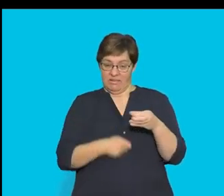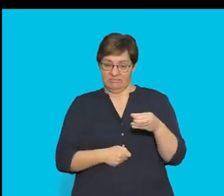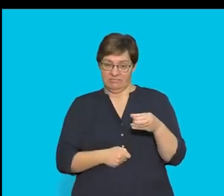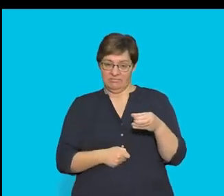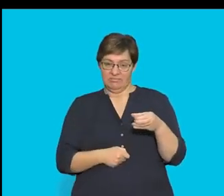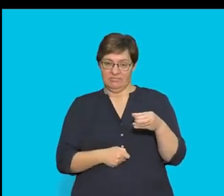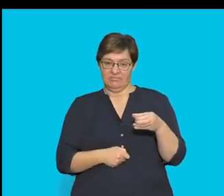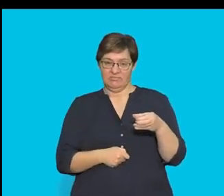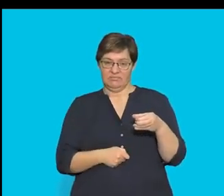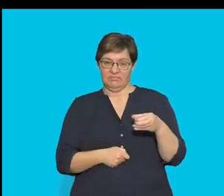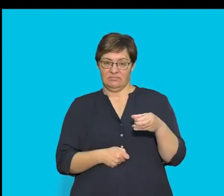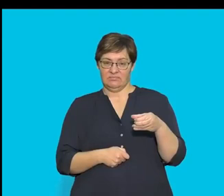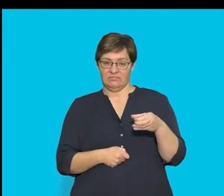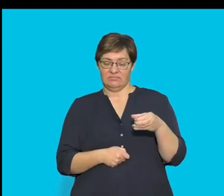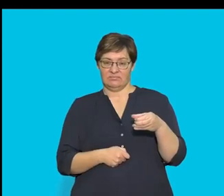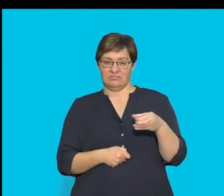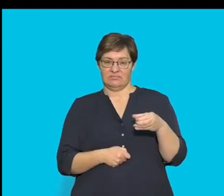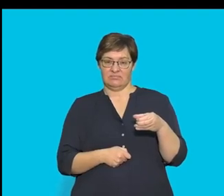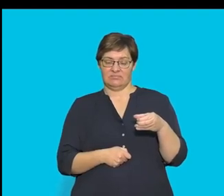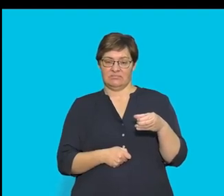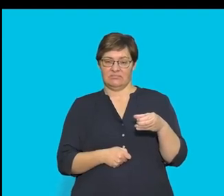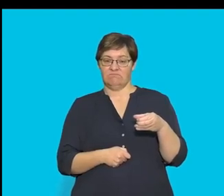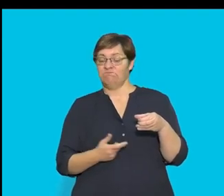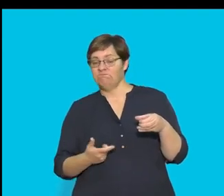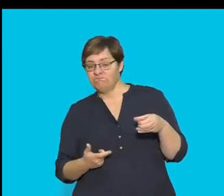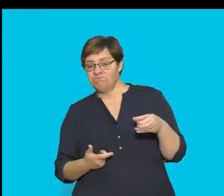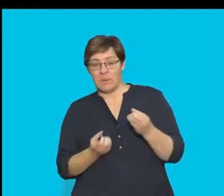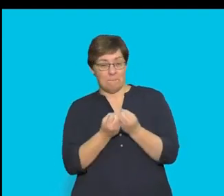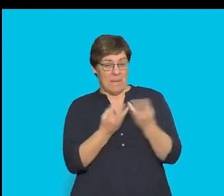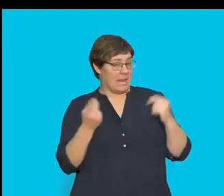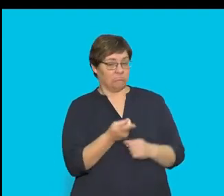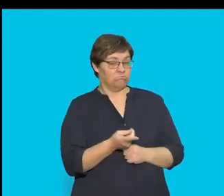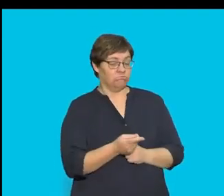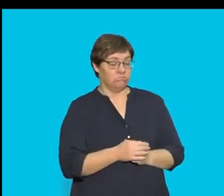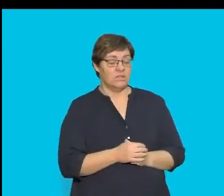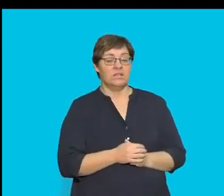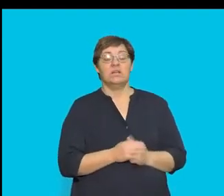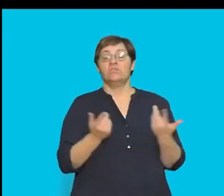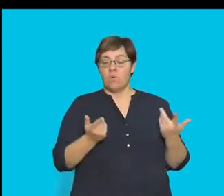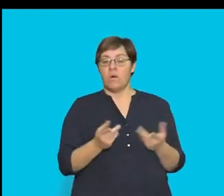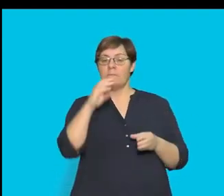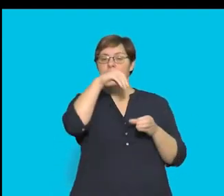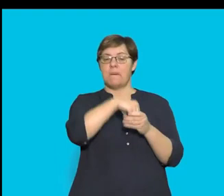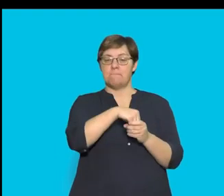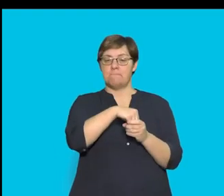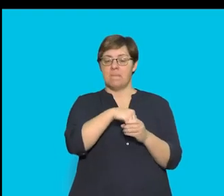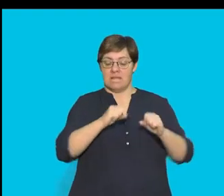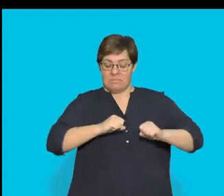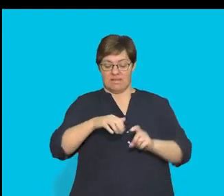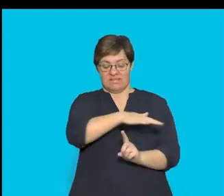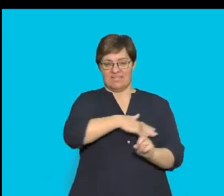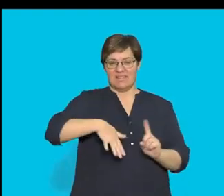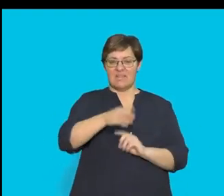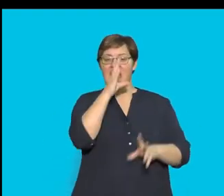properties, and there are not many of them, when they're placed into this region of space, they will experience a force.